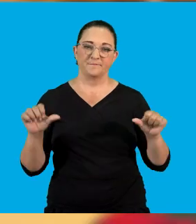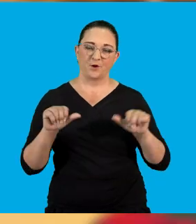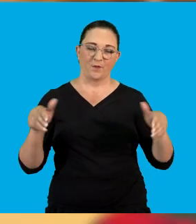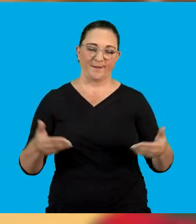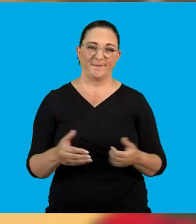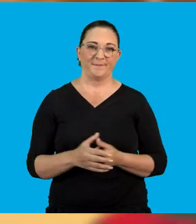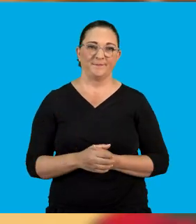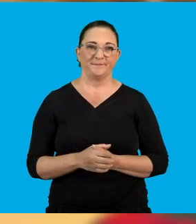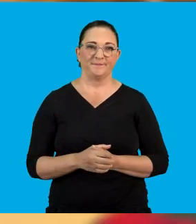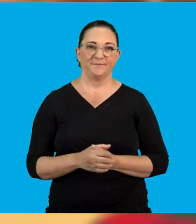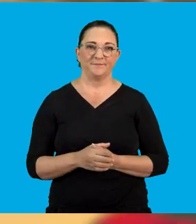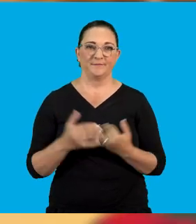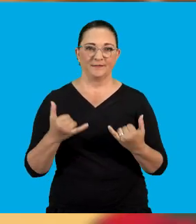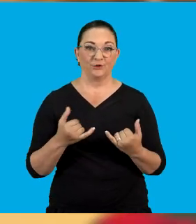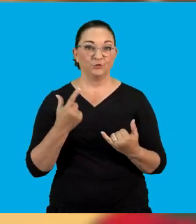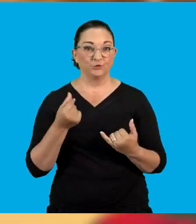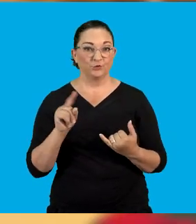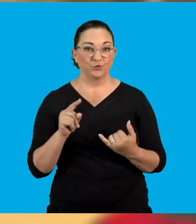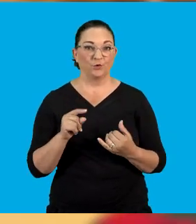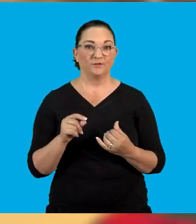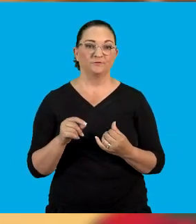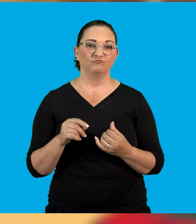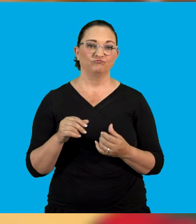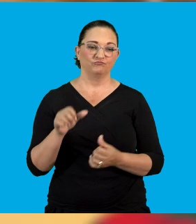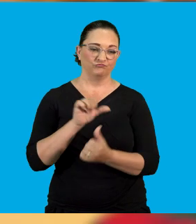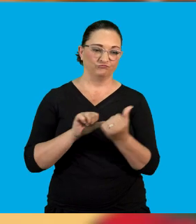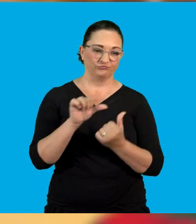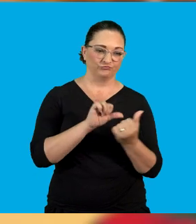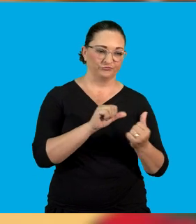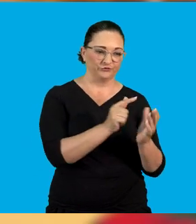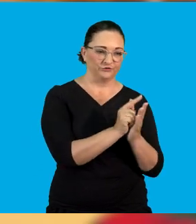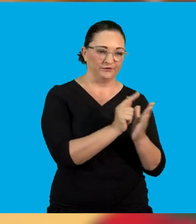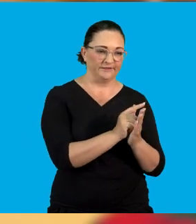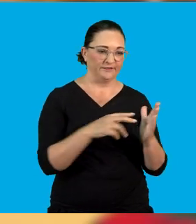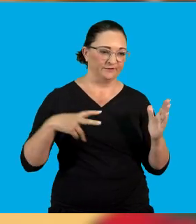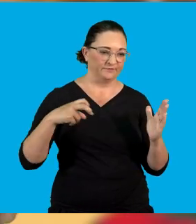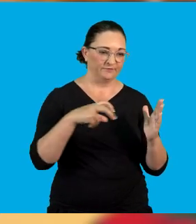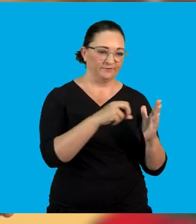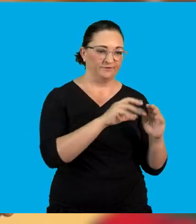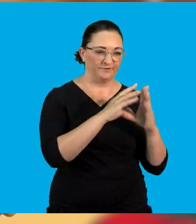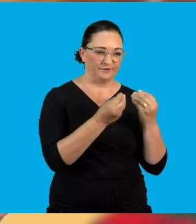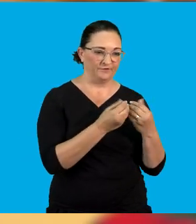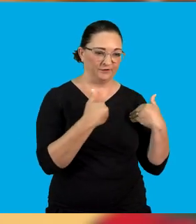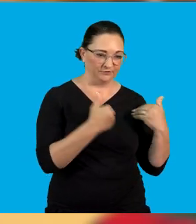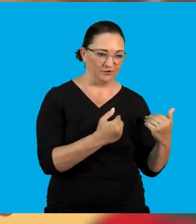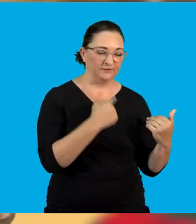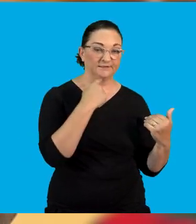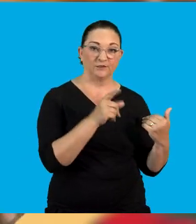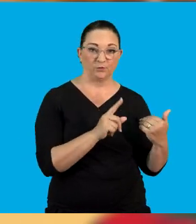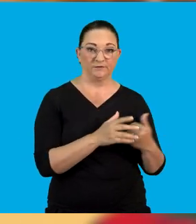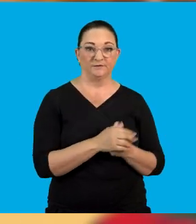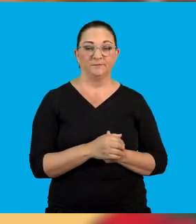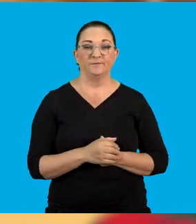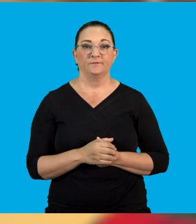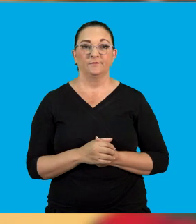Welcome back, learners. So now we're just going to do a quick recap of what we went through throughout this lesson. And to start, we said